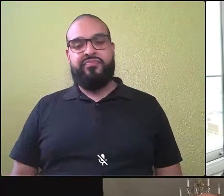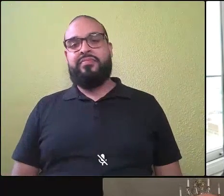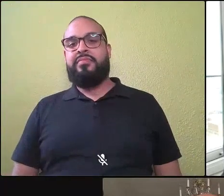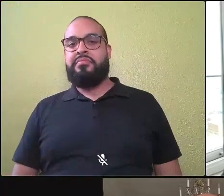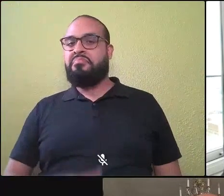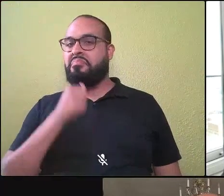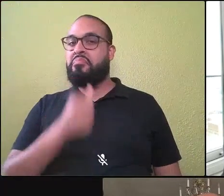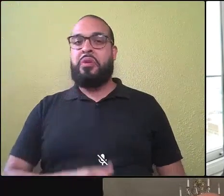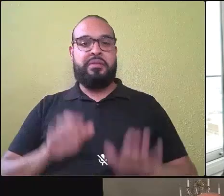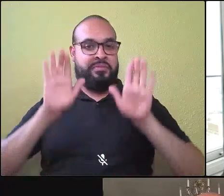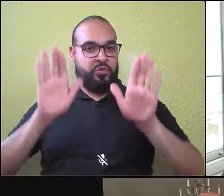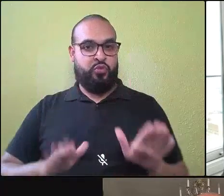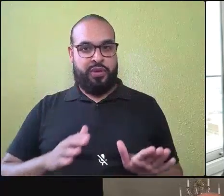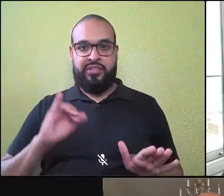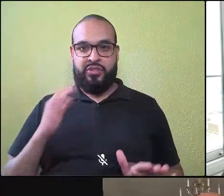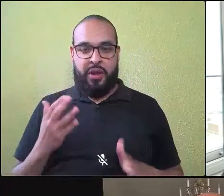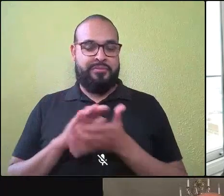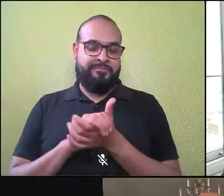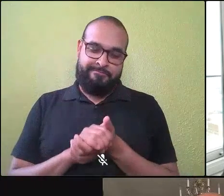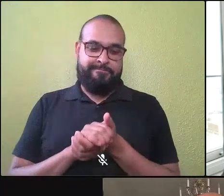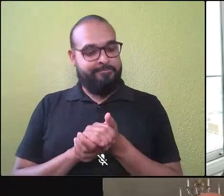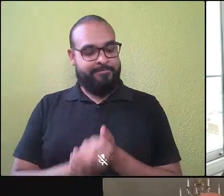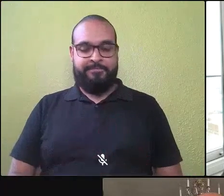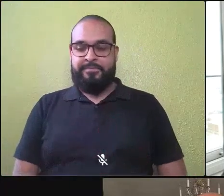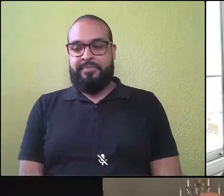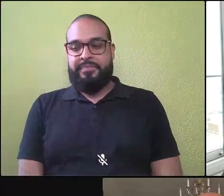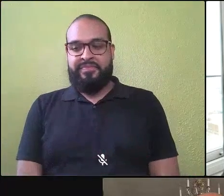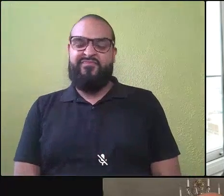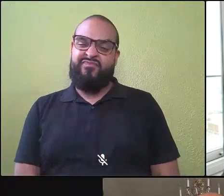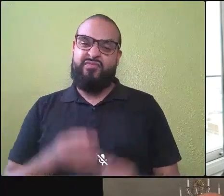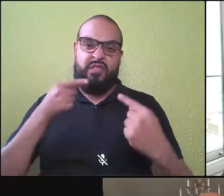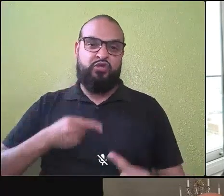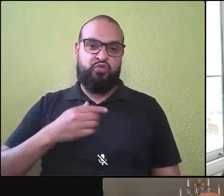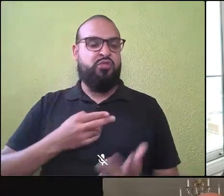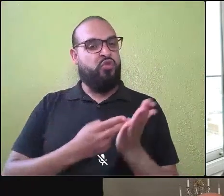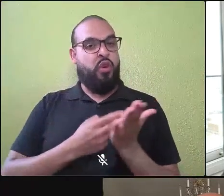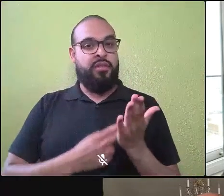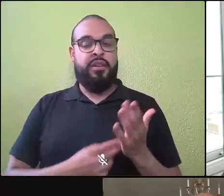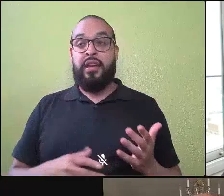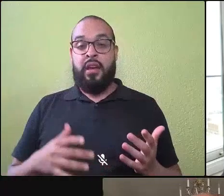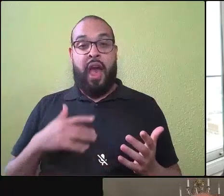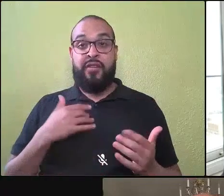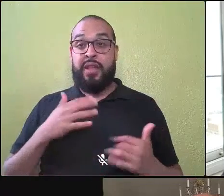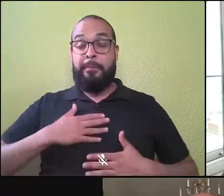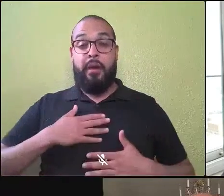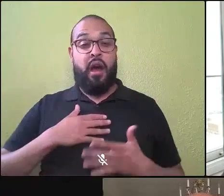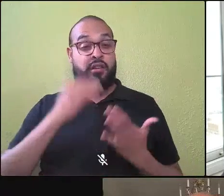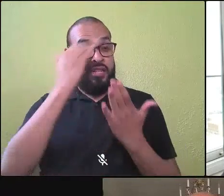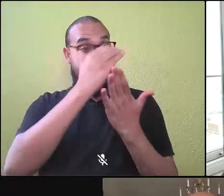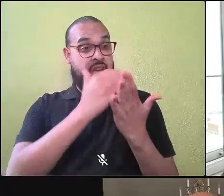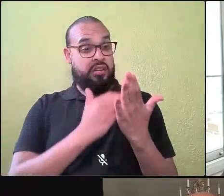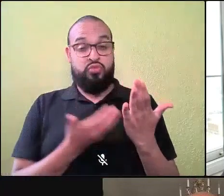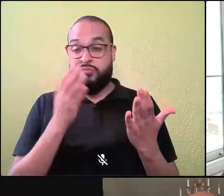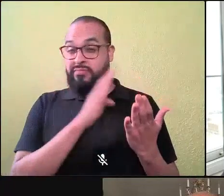that it feels like there's always something else to be done. But one of the things that I sort of take in is that